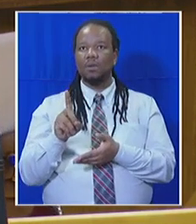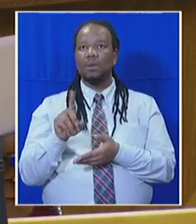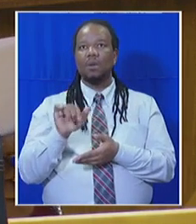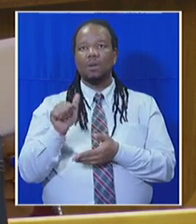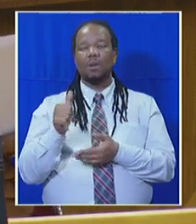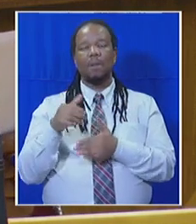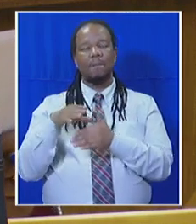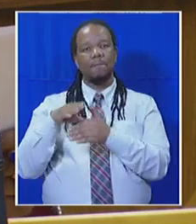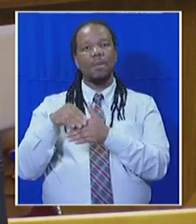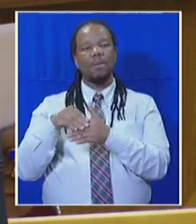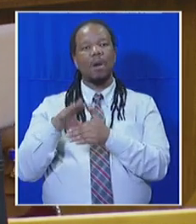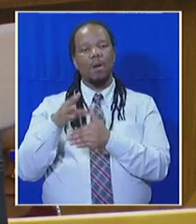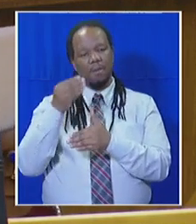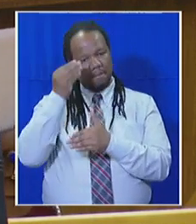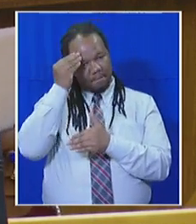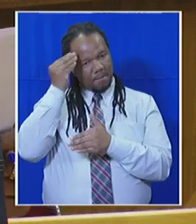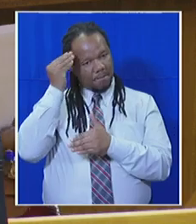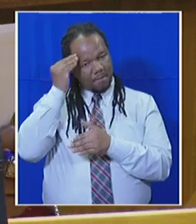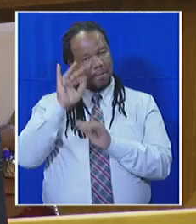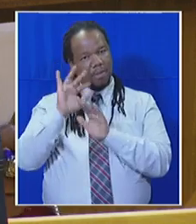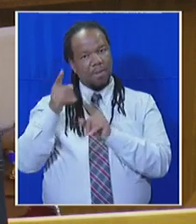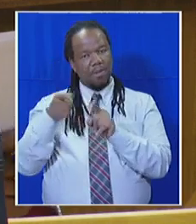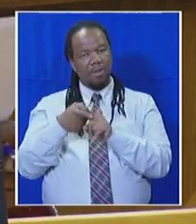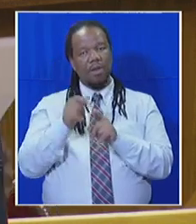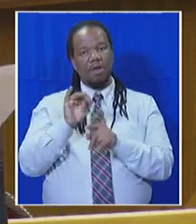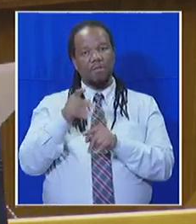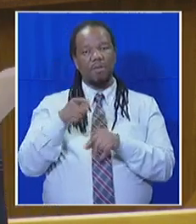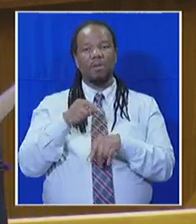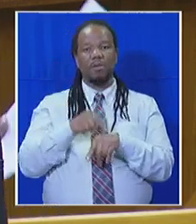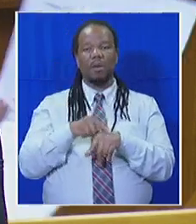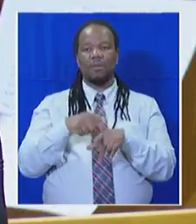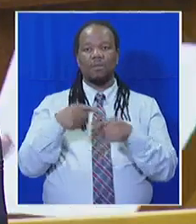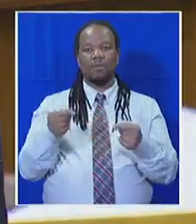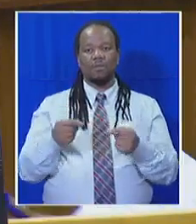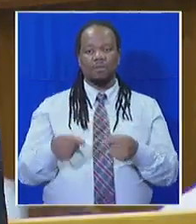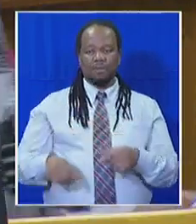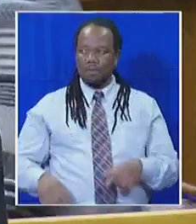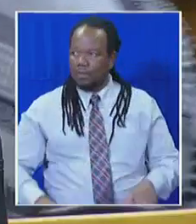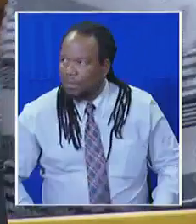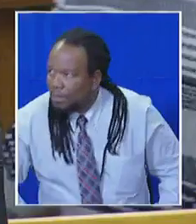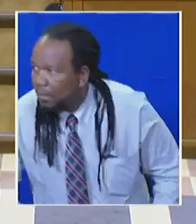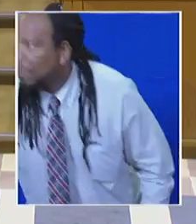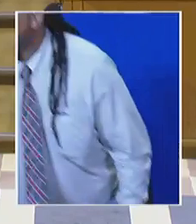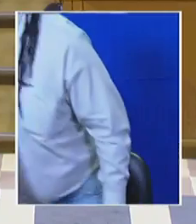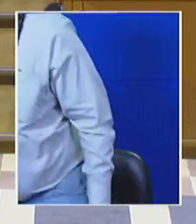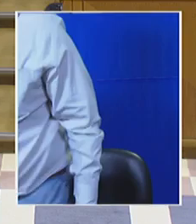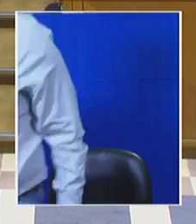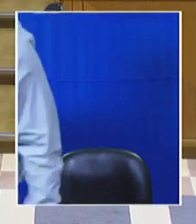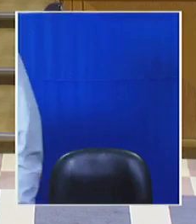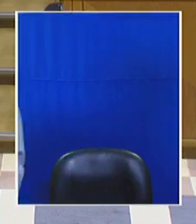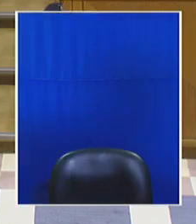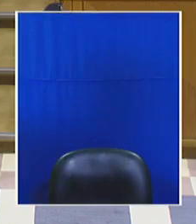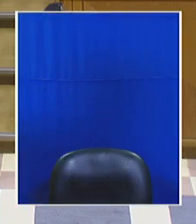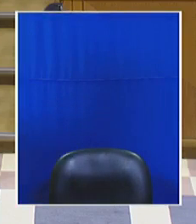actually taking note, and this is what we're bringing forth as the IFP. Honourable Member, your time is expired. Thank you. The Honourable Kubisa.